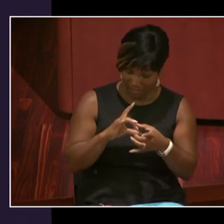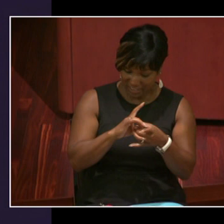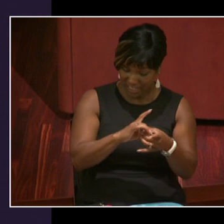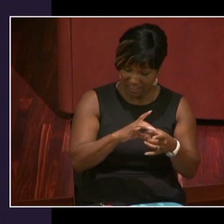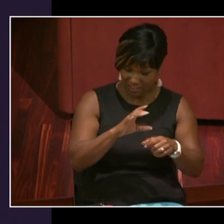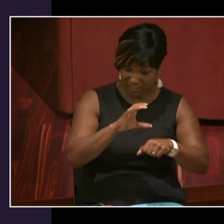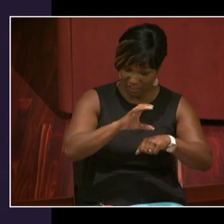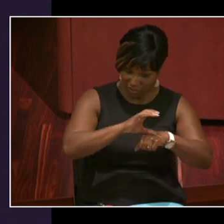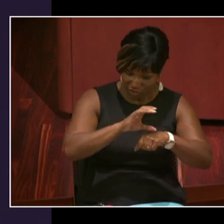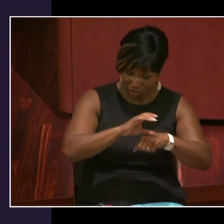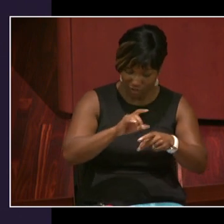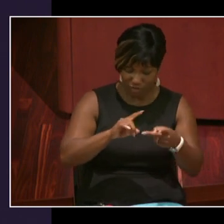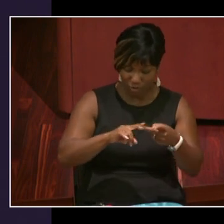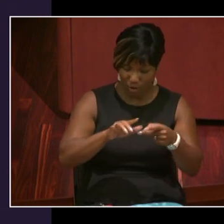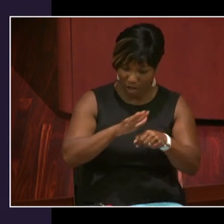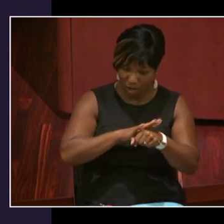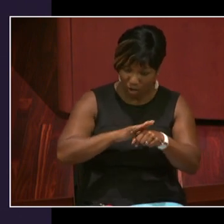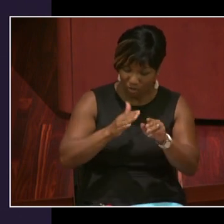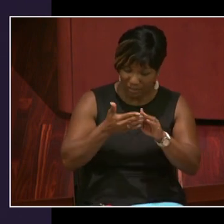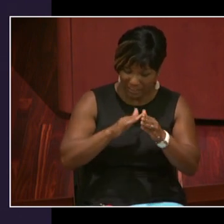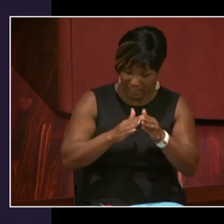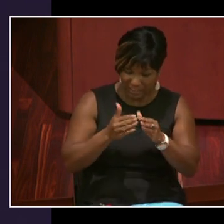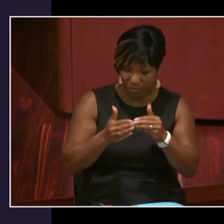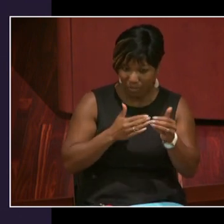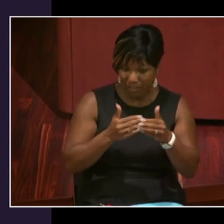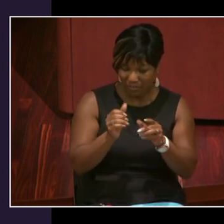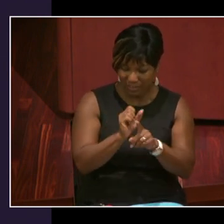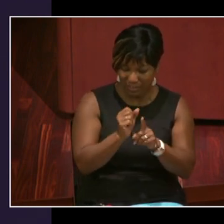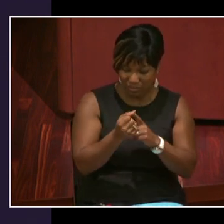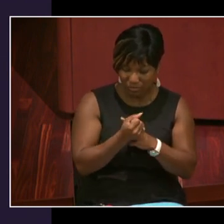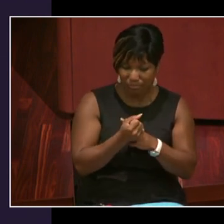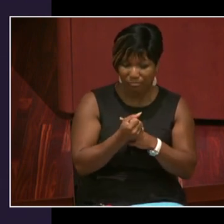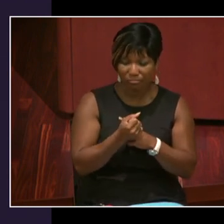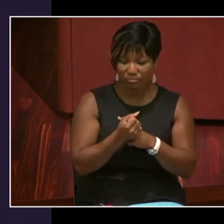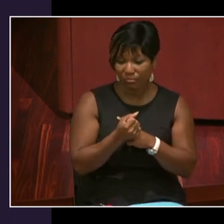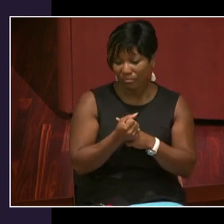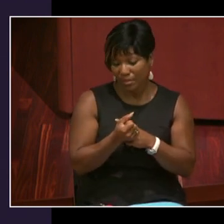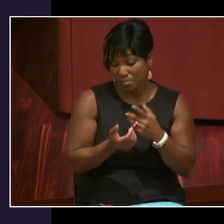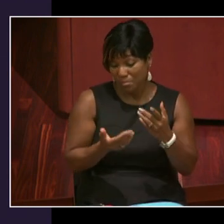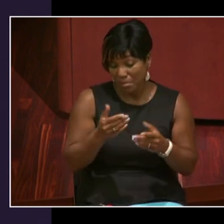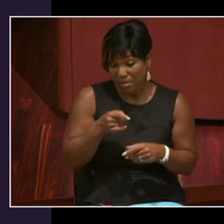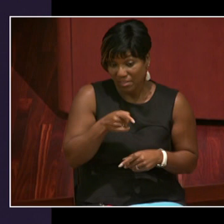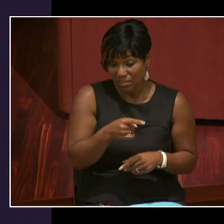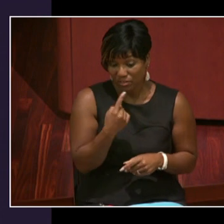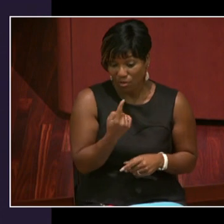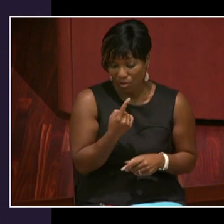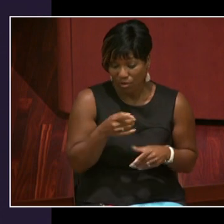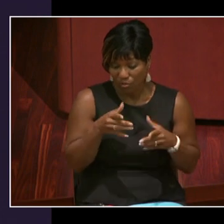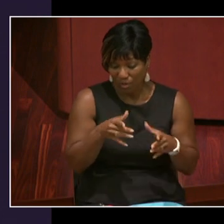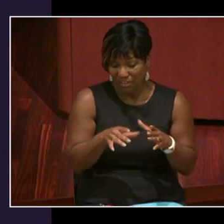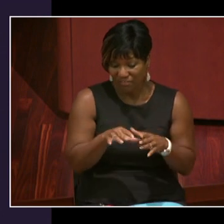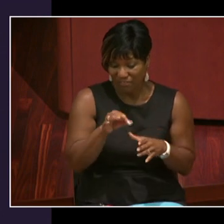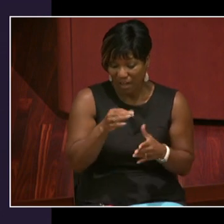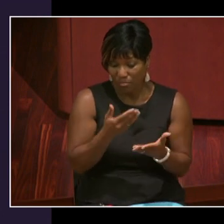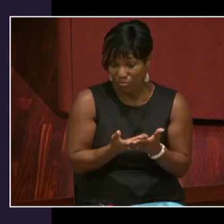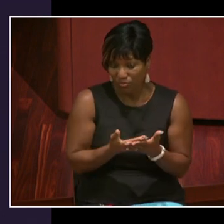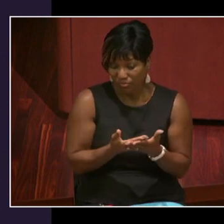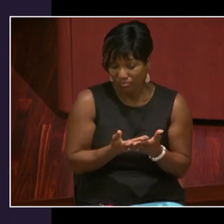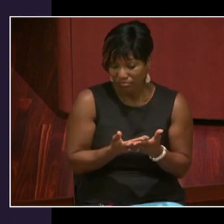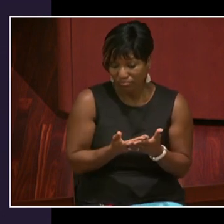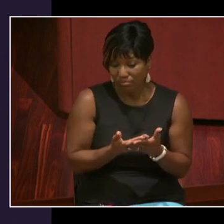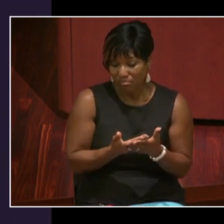or that local city or whatever the case may be, this may be the only way you ever find this kind of documentation. So